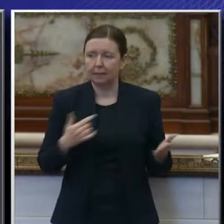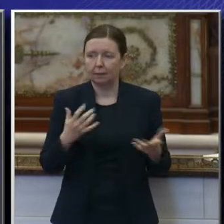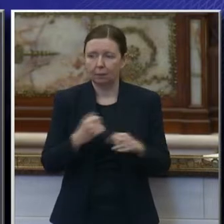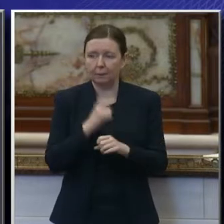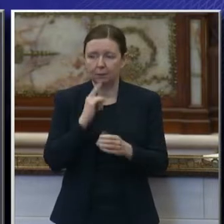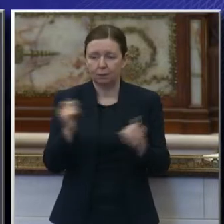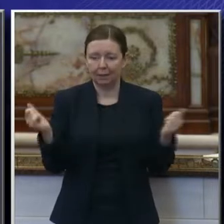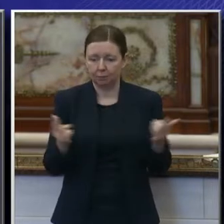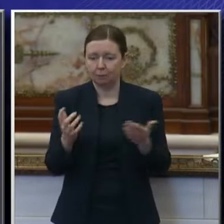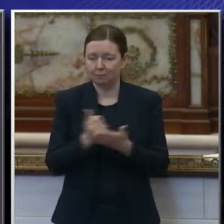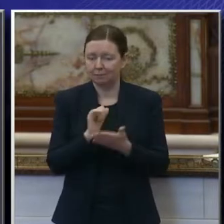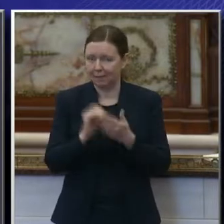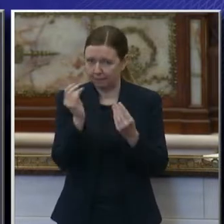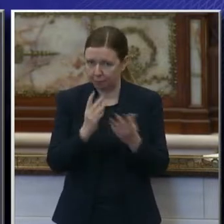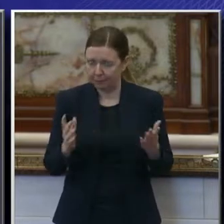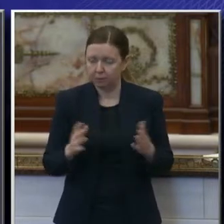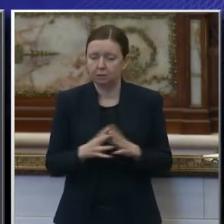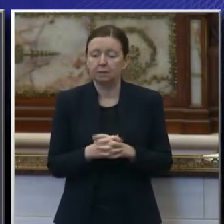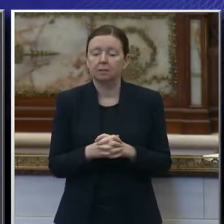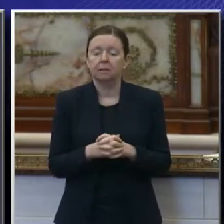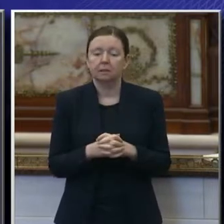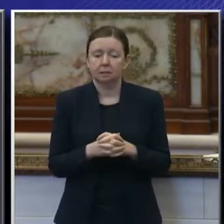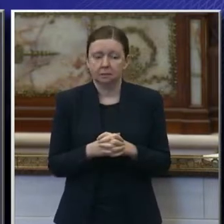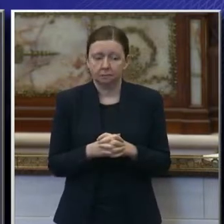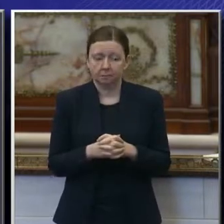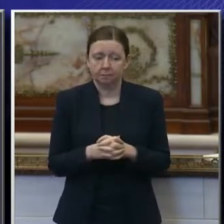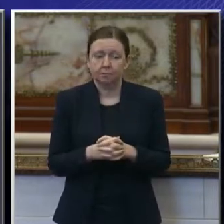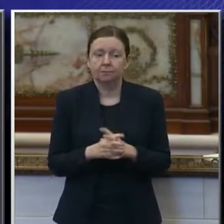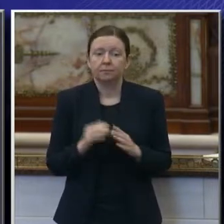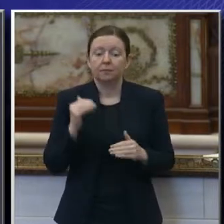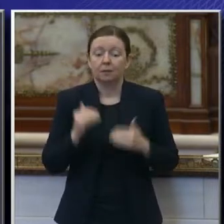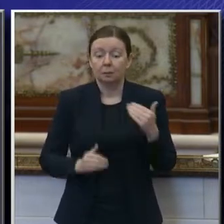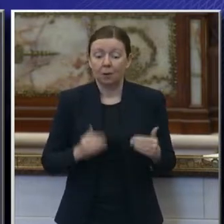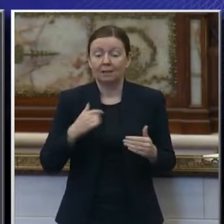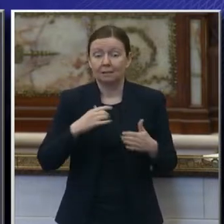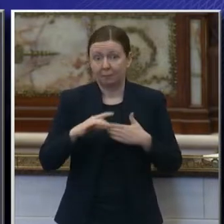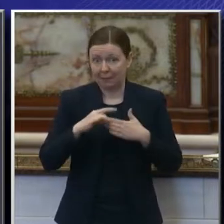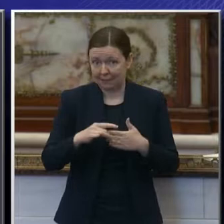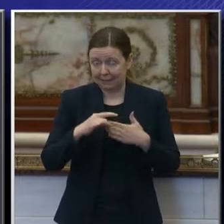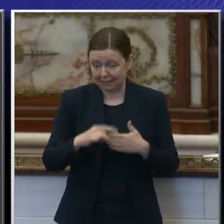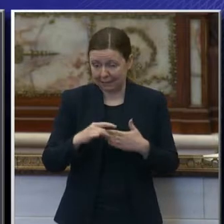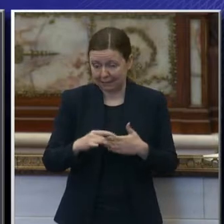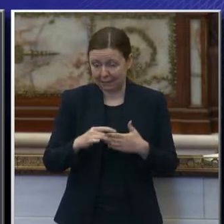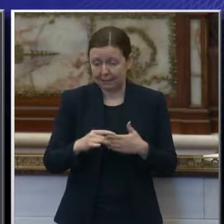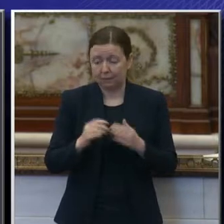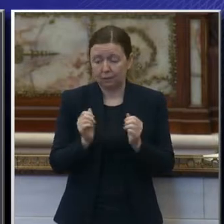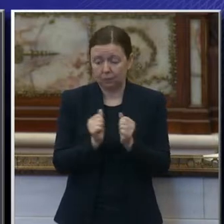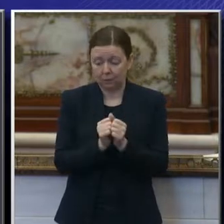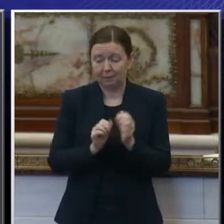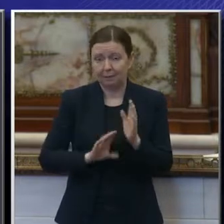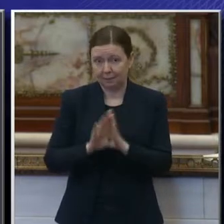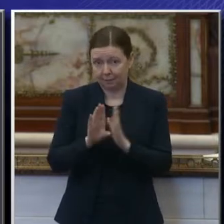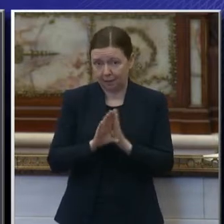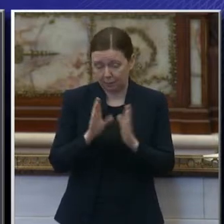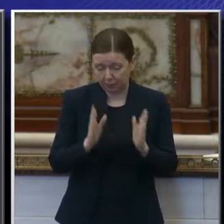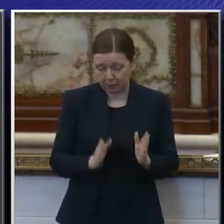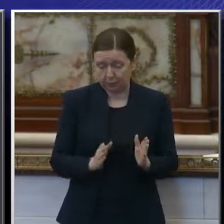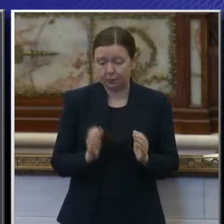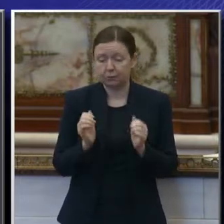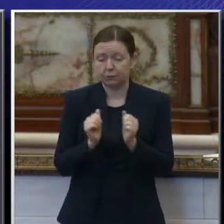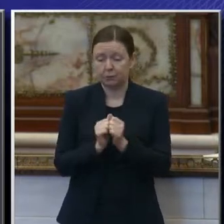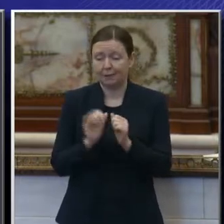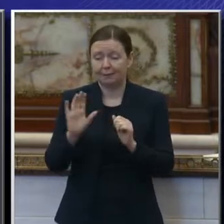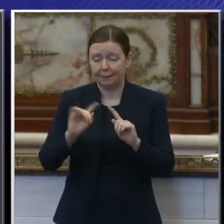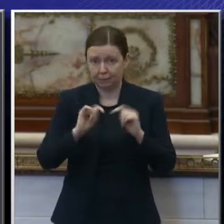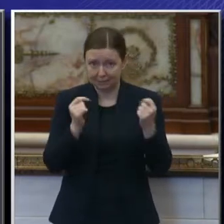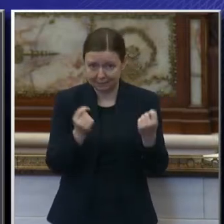everybody receives information on. In the process of me meeting with the developers, with their